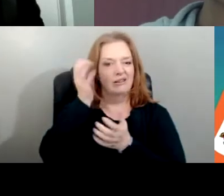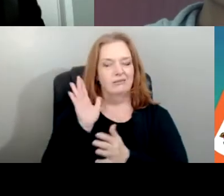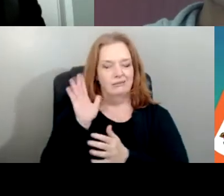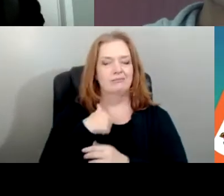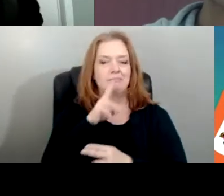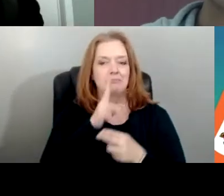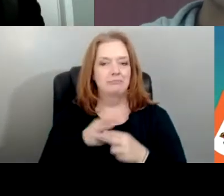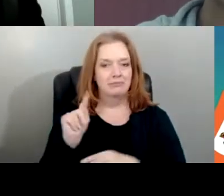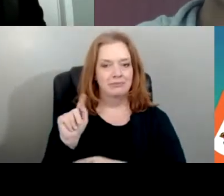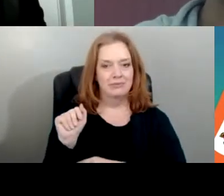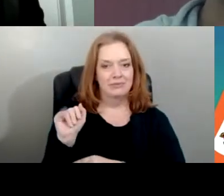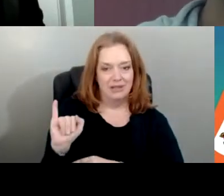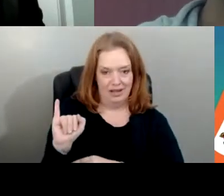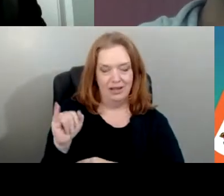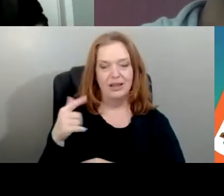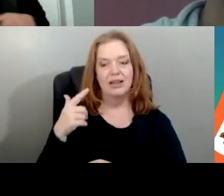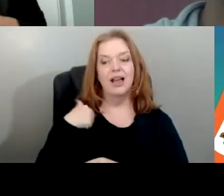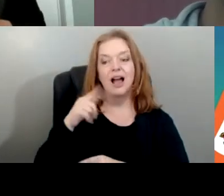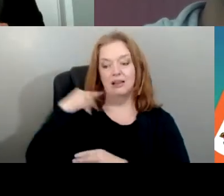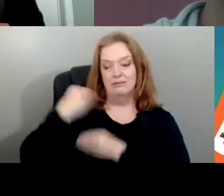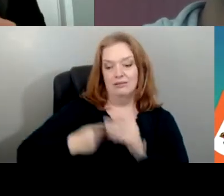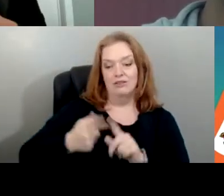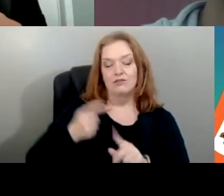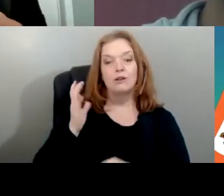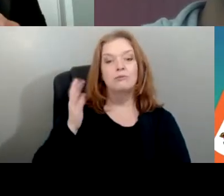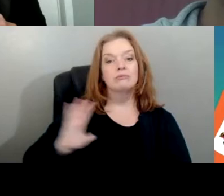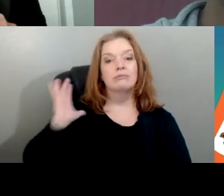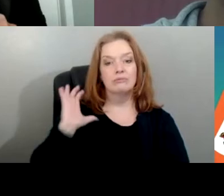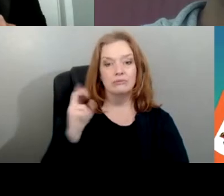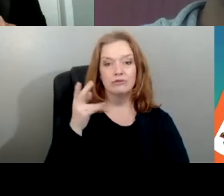advocate at the Idaho Coalition Against Sexual and Domestic Violence. And